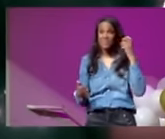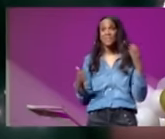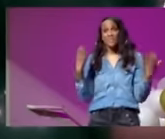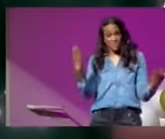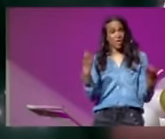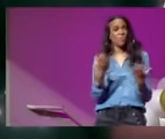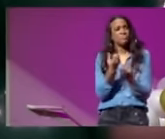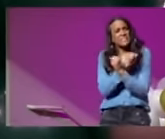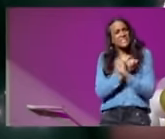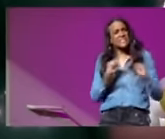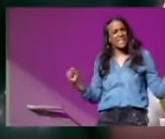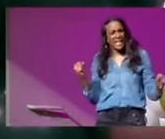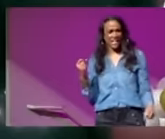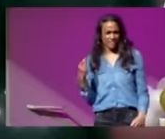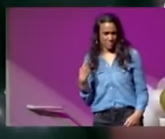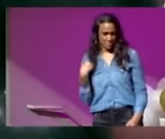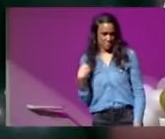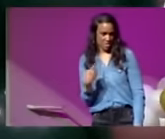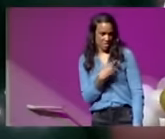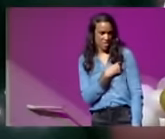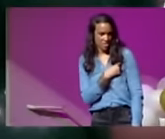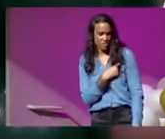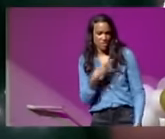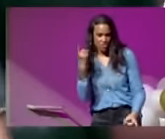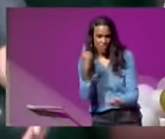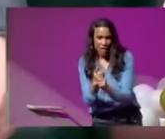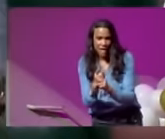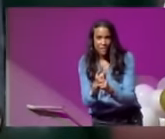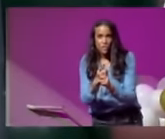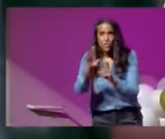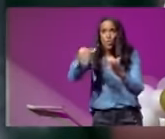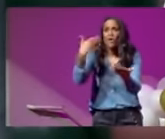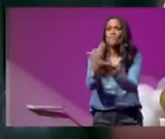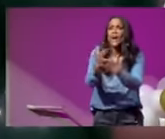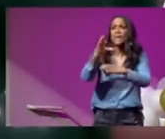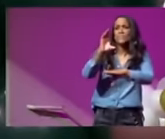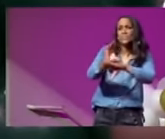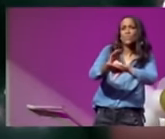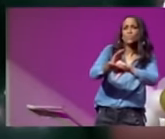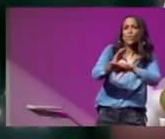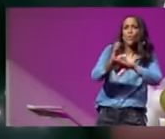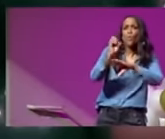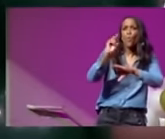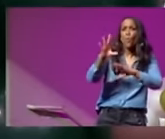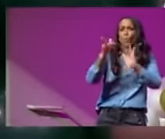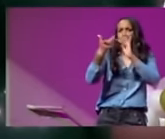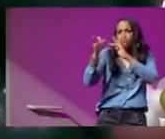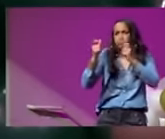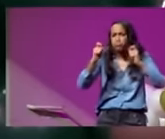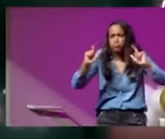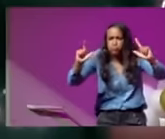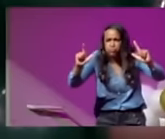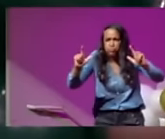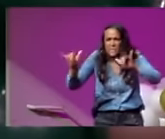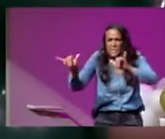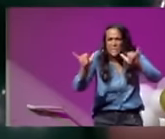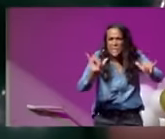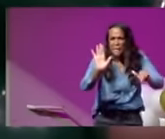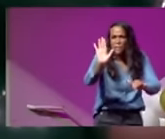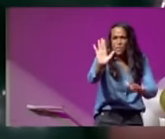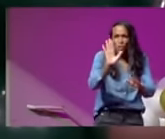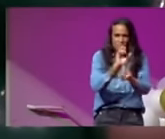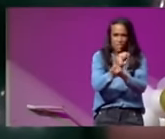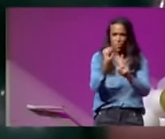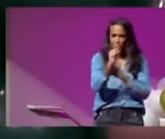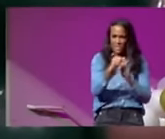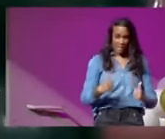and delivers me from me. And somebody came to church or you're online, and that's your shout right there. And